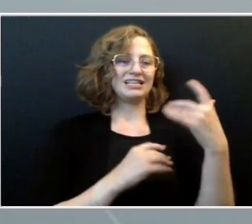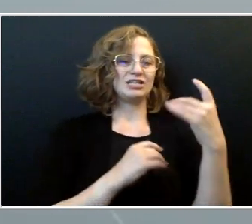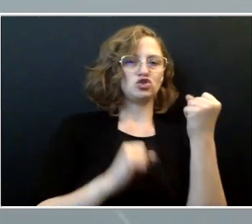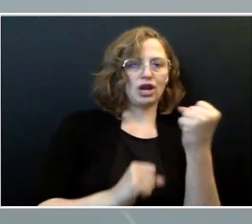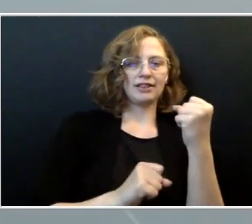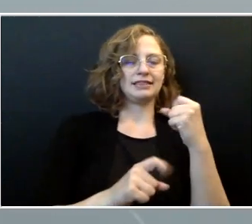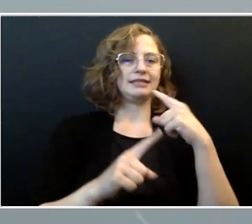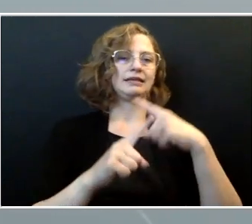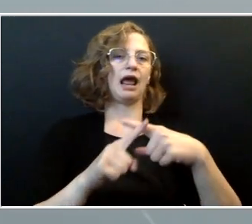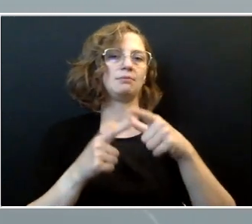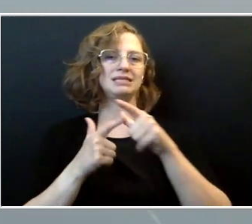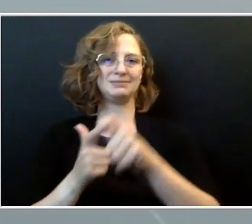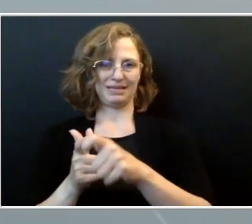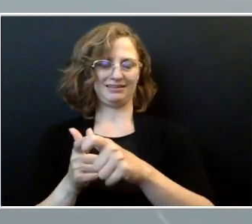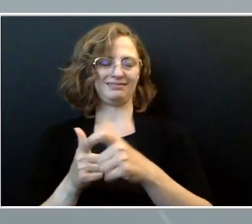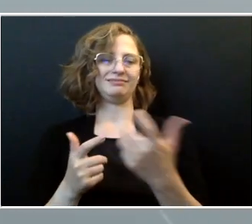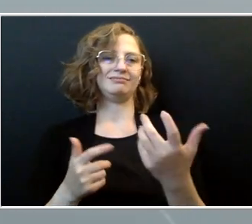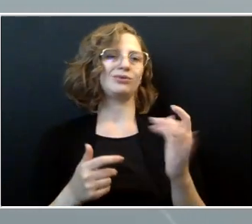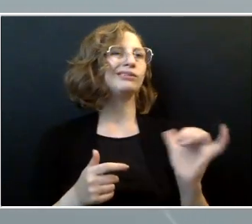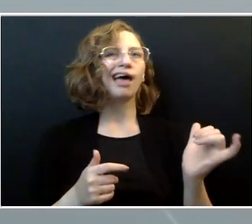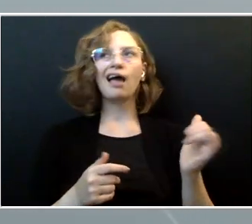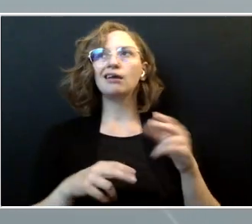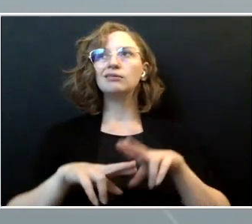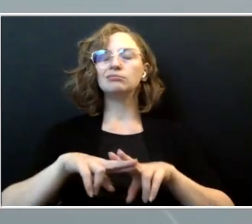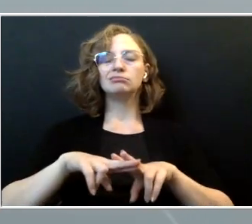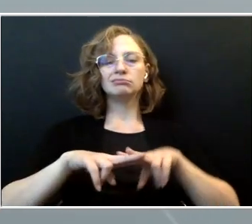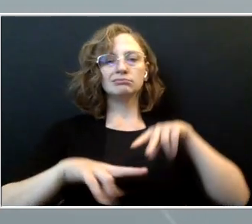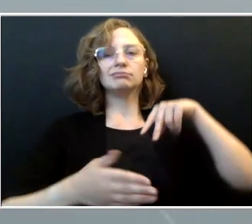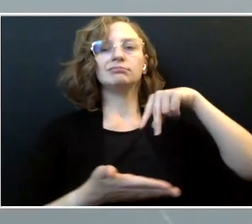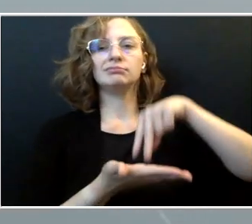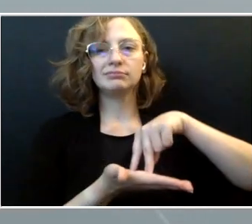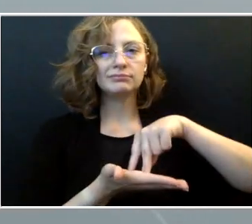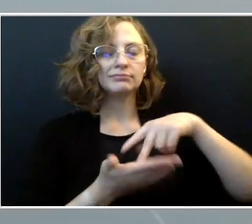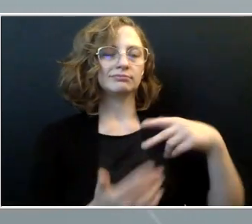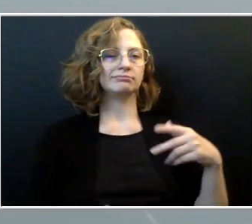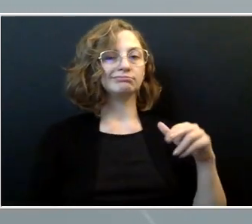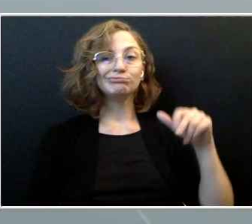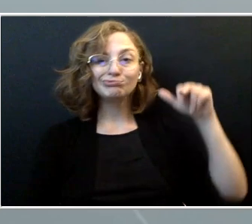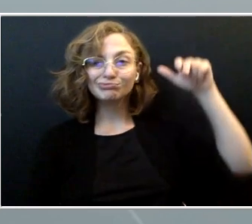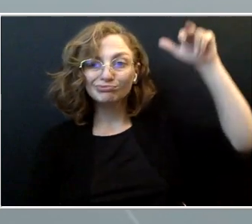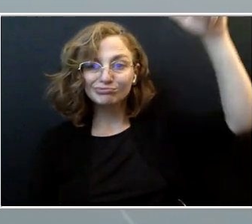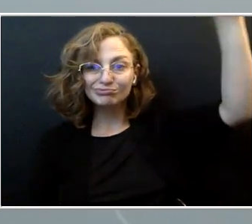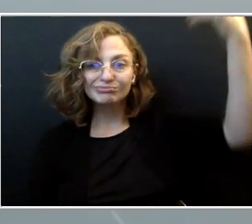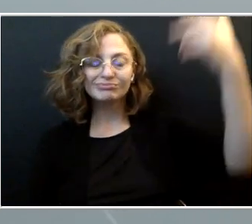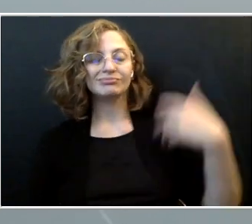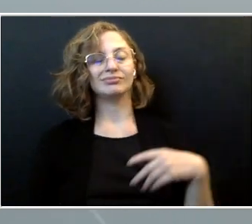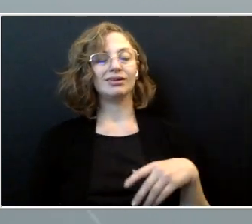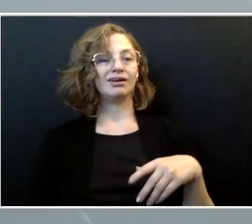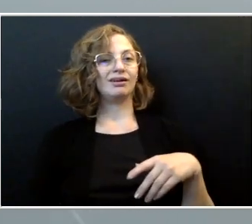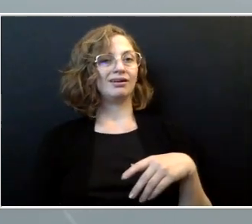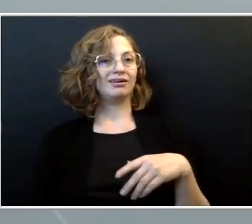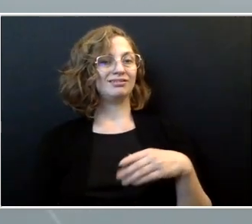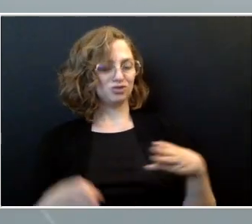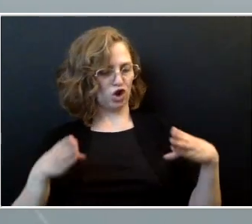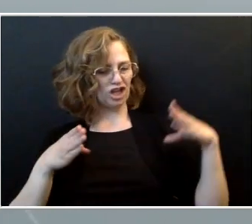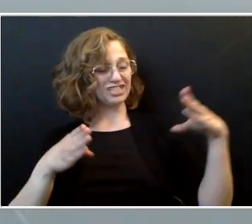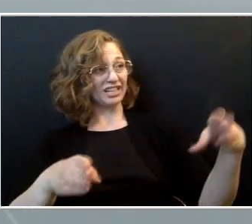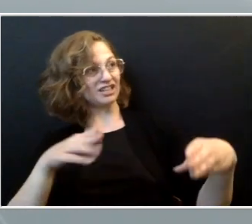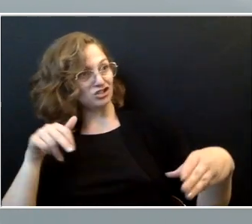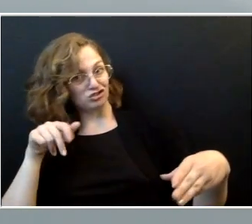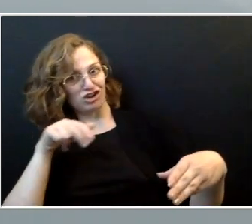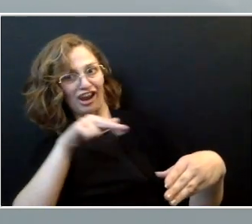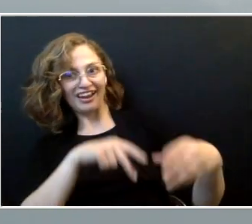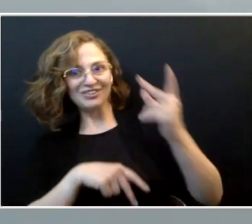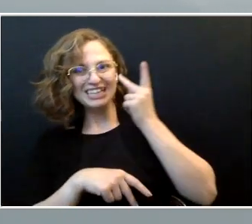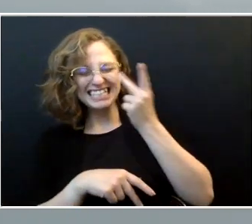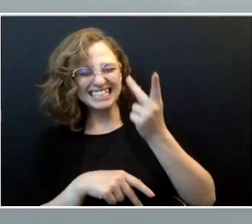chair, climbing the steps, being able to cross the street before that crosswalk sign turns off, and it's time to go. All